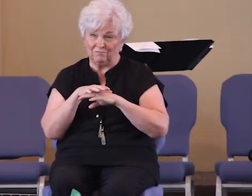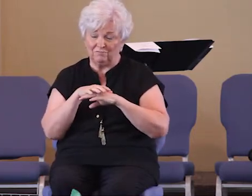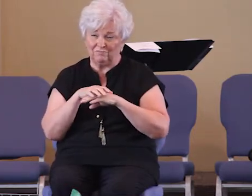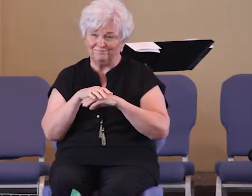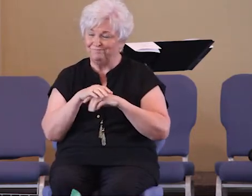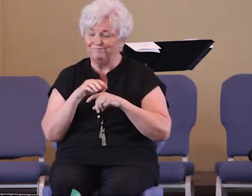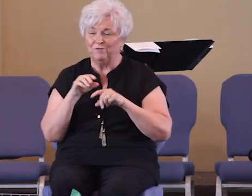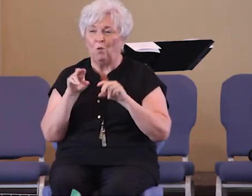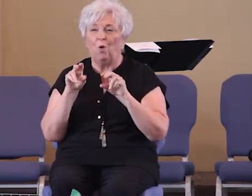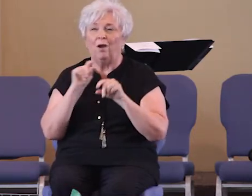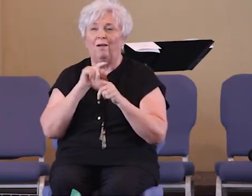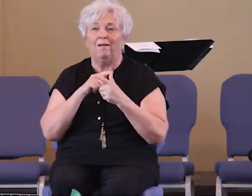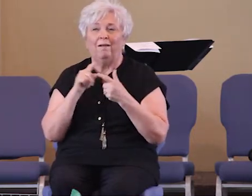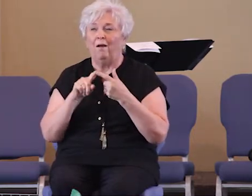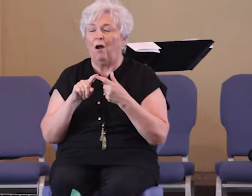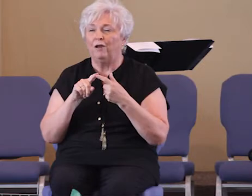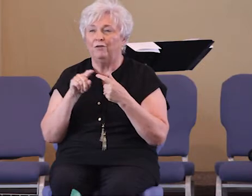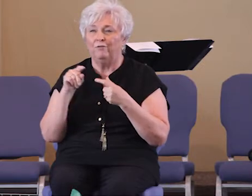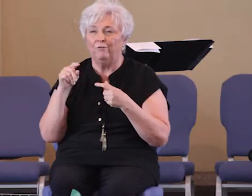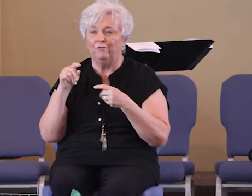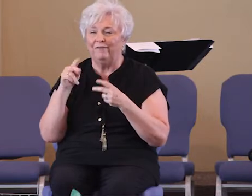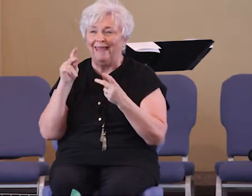Be open to suggestions.